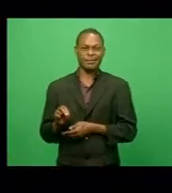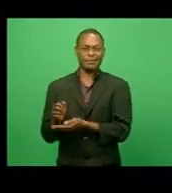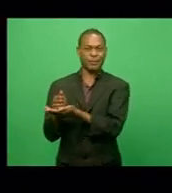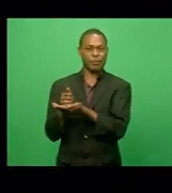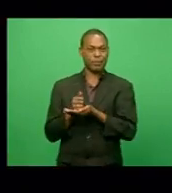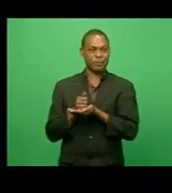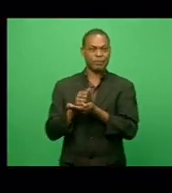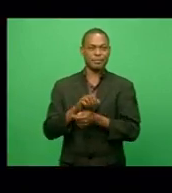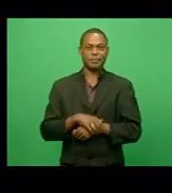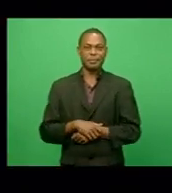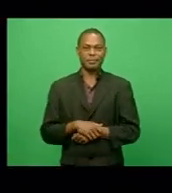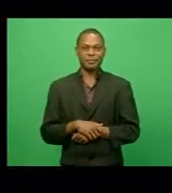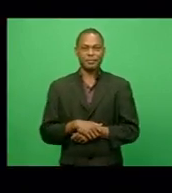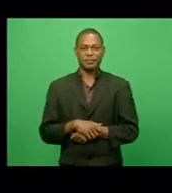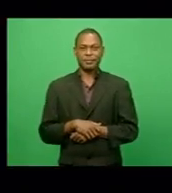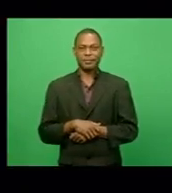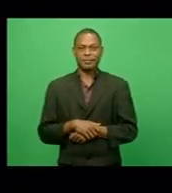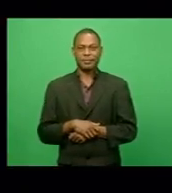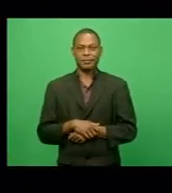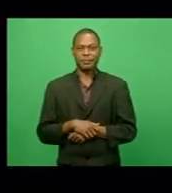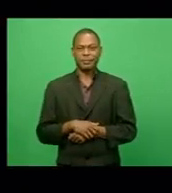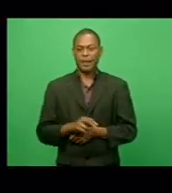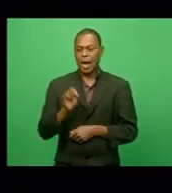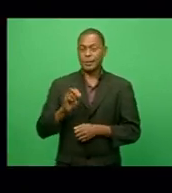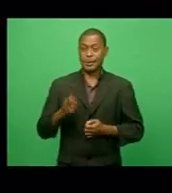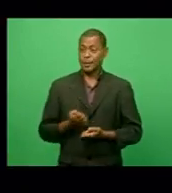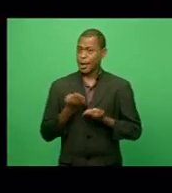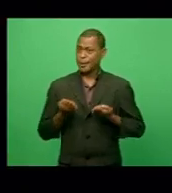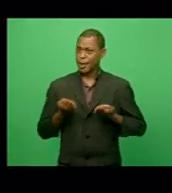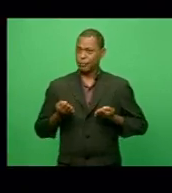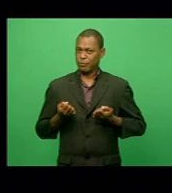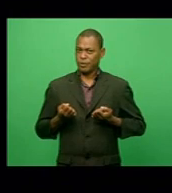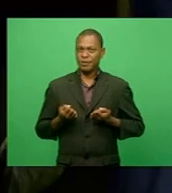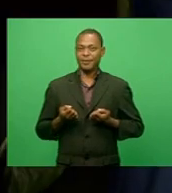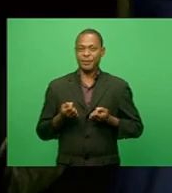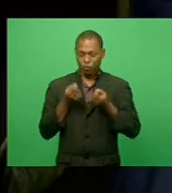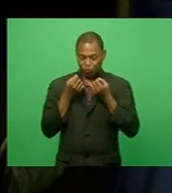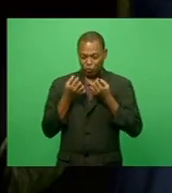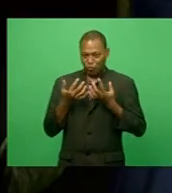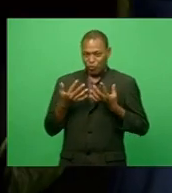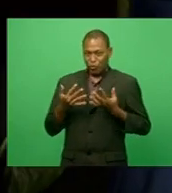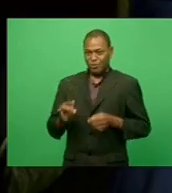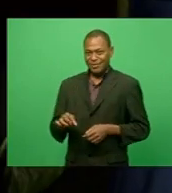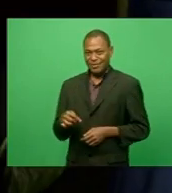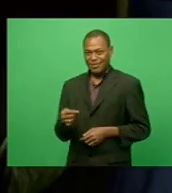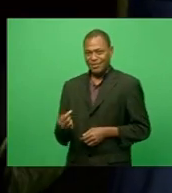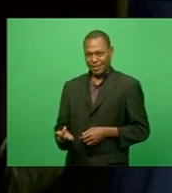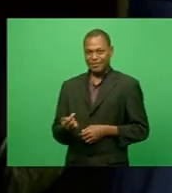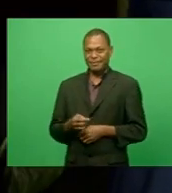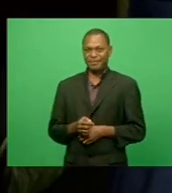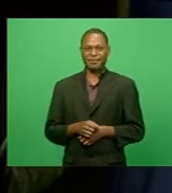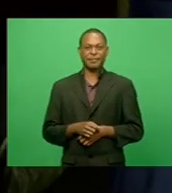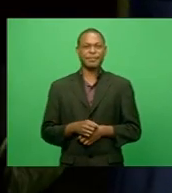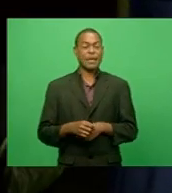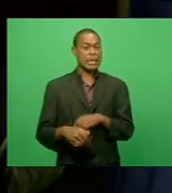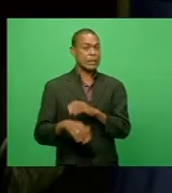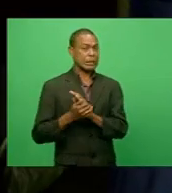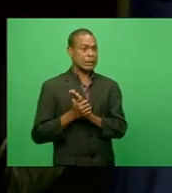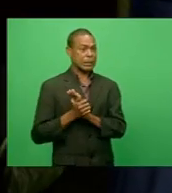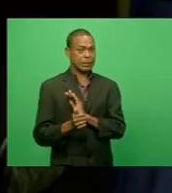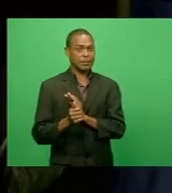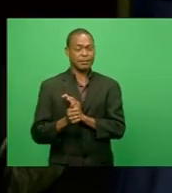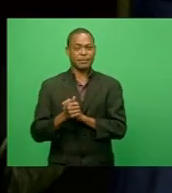Prime Minister says people must be encouraged to express themselves in the way that best suits them, including through the visual arts and